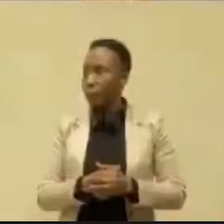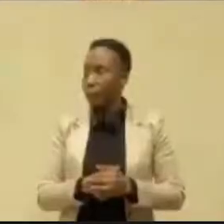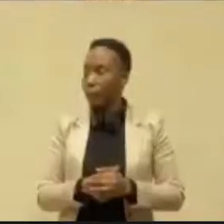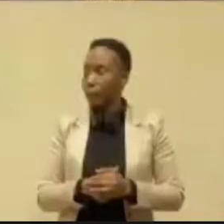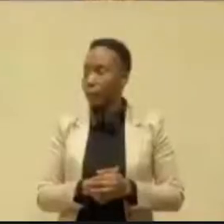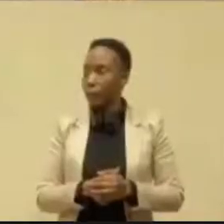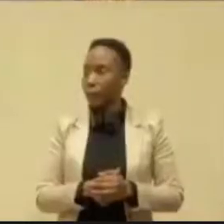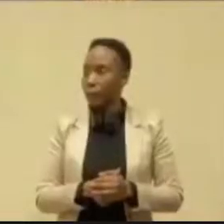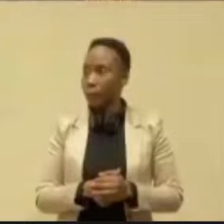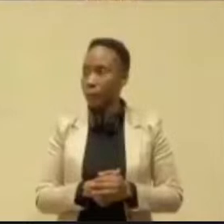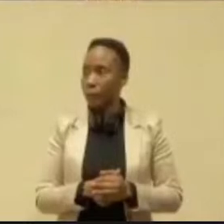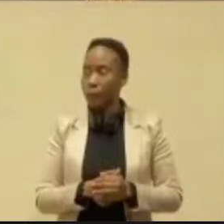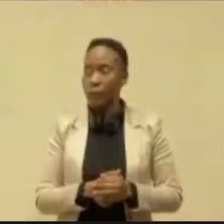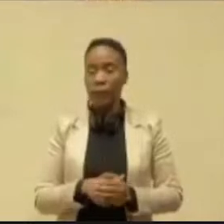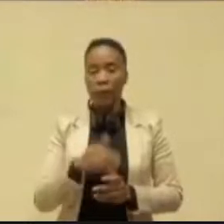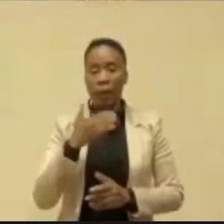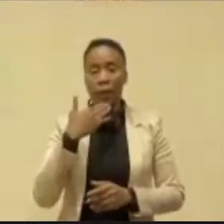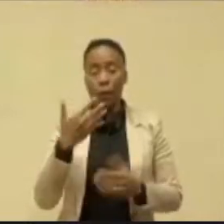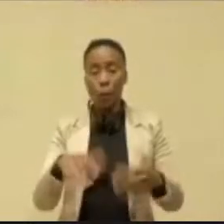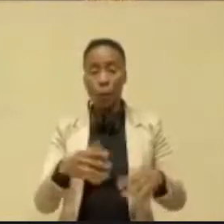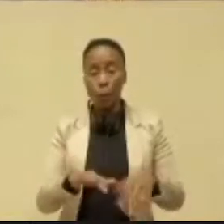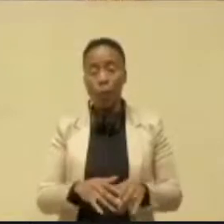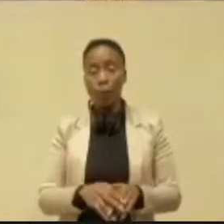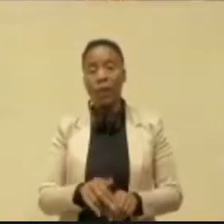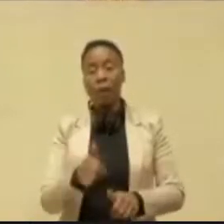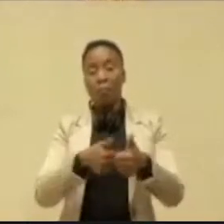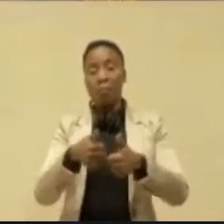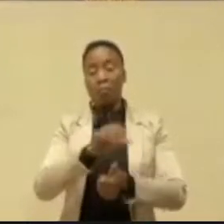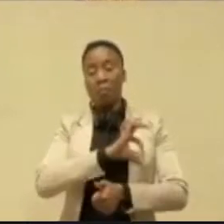no thank you very much thank you very much executive